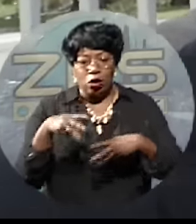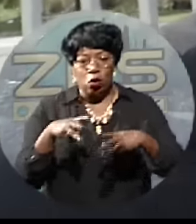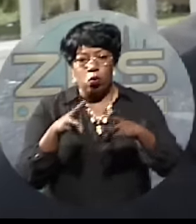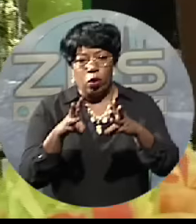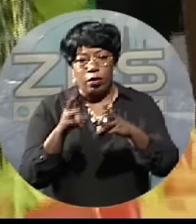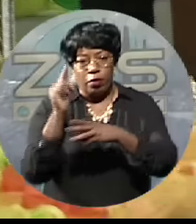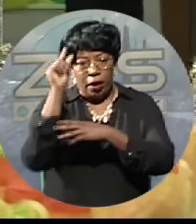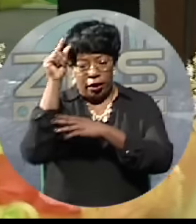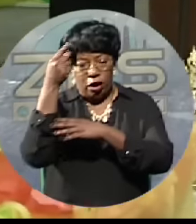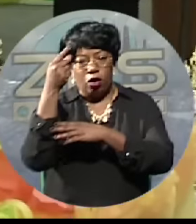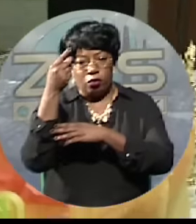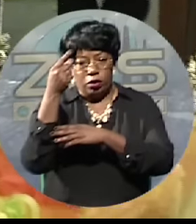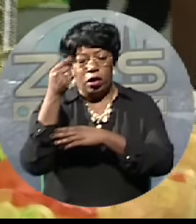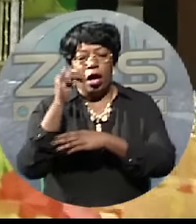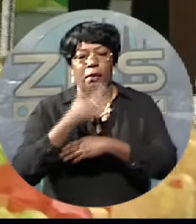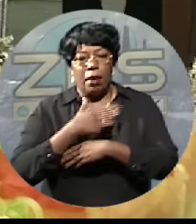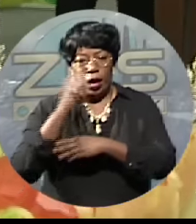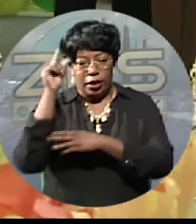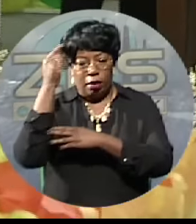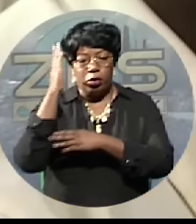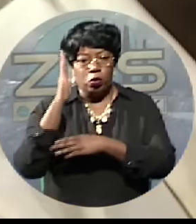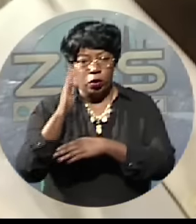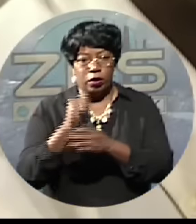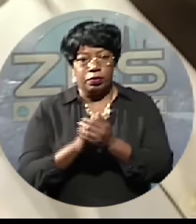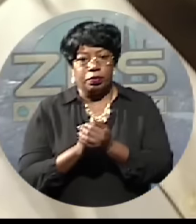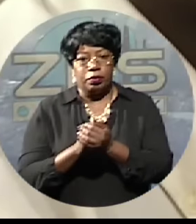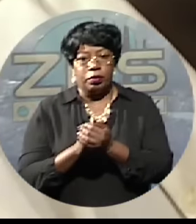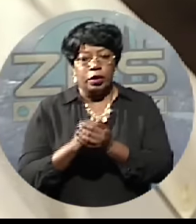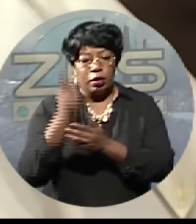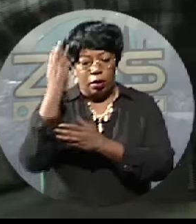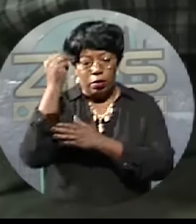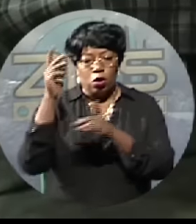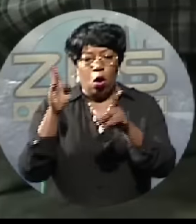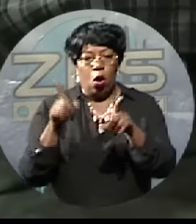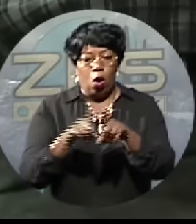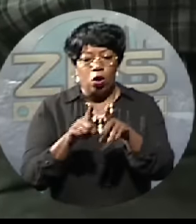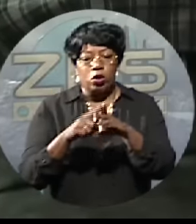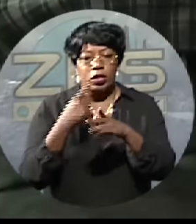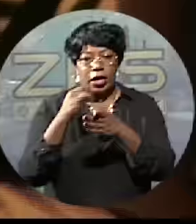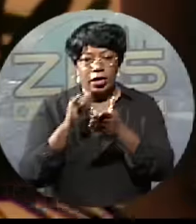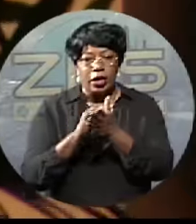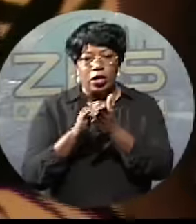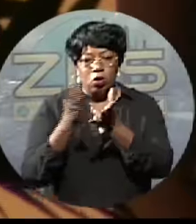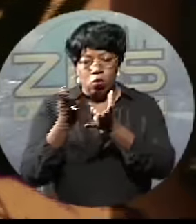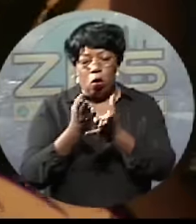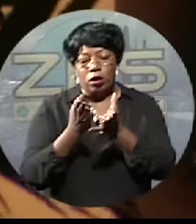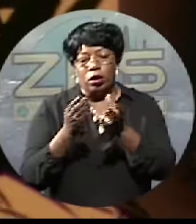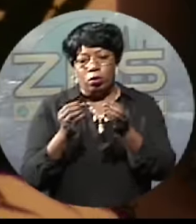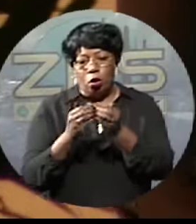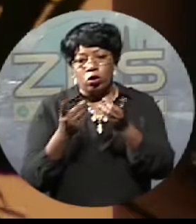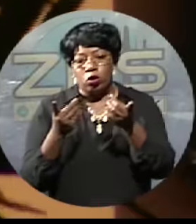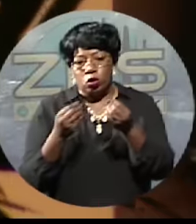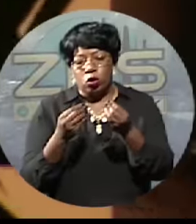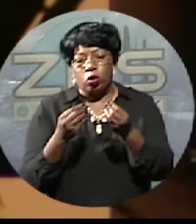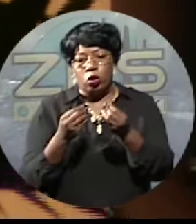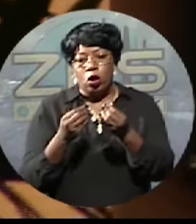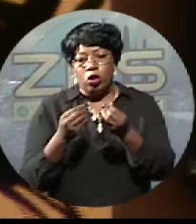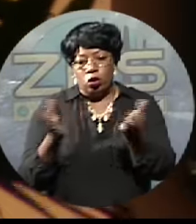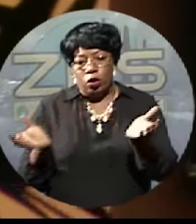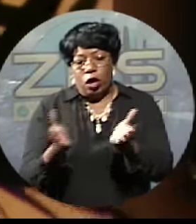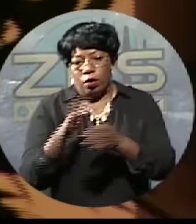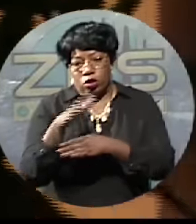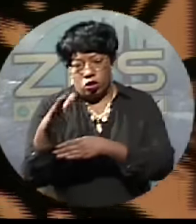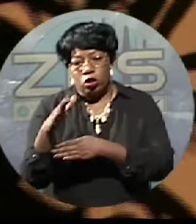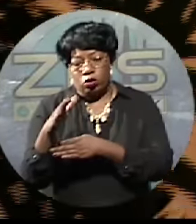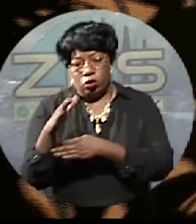government will. The Prime Minister says he also expects more to be done nationwide to encourage young people to pursue higher education, noting that the